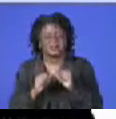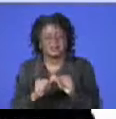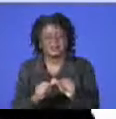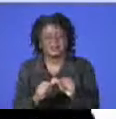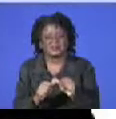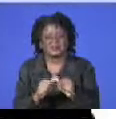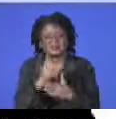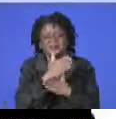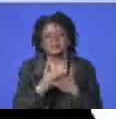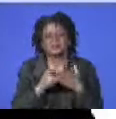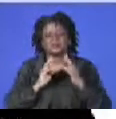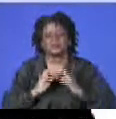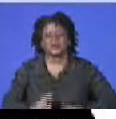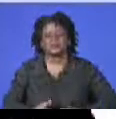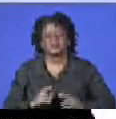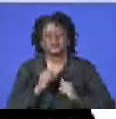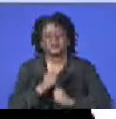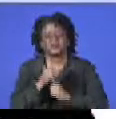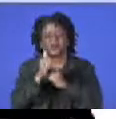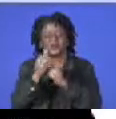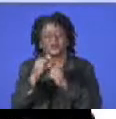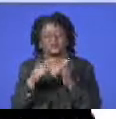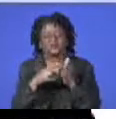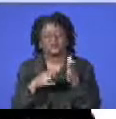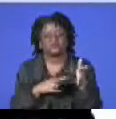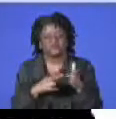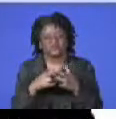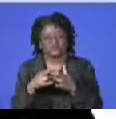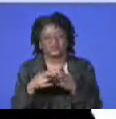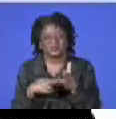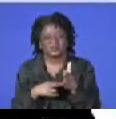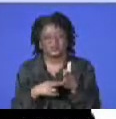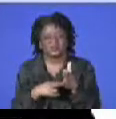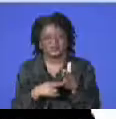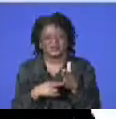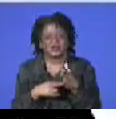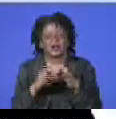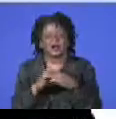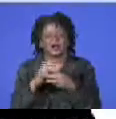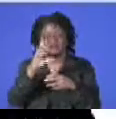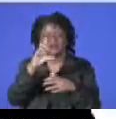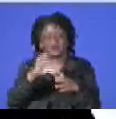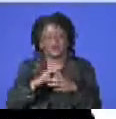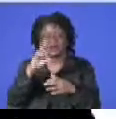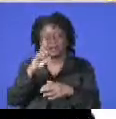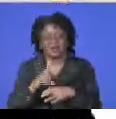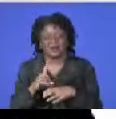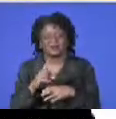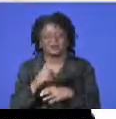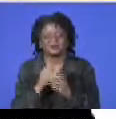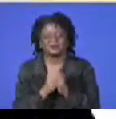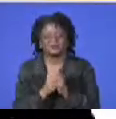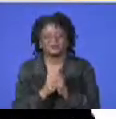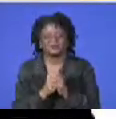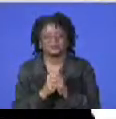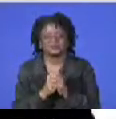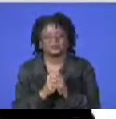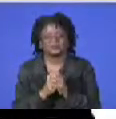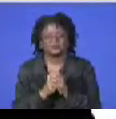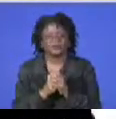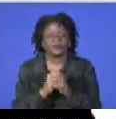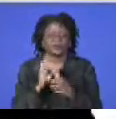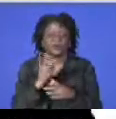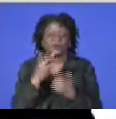Well, some of the residents who are following the rules of the lockdown told our Charles Fisher what they've been doing instead. We are headed into